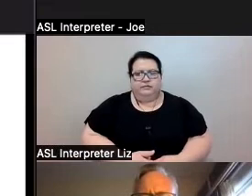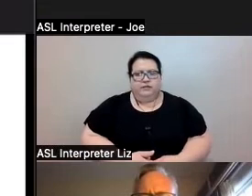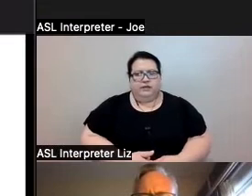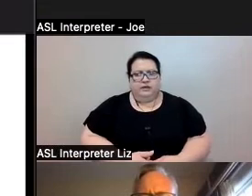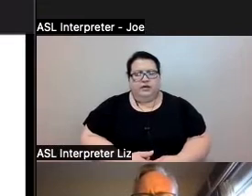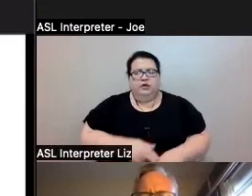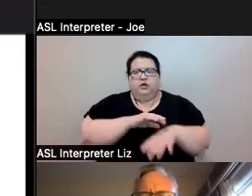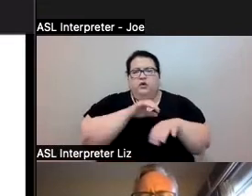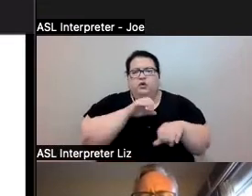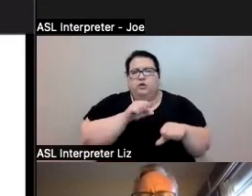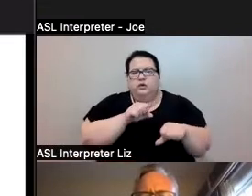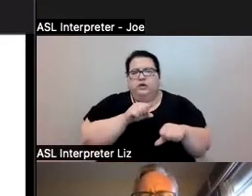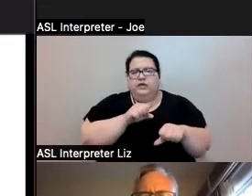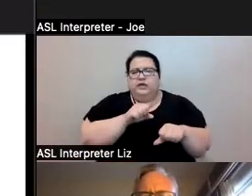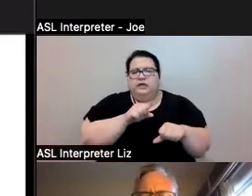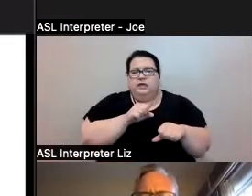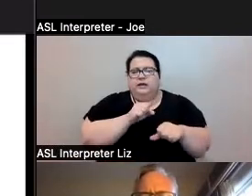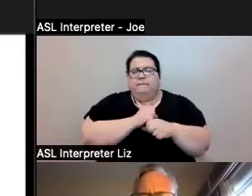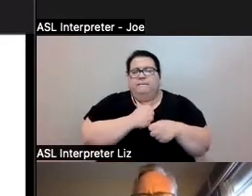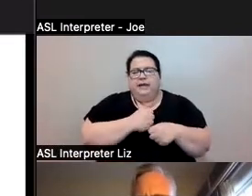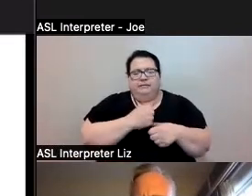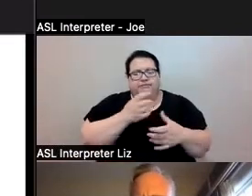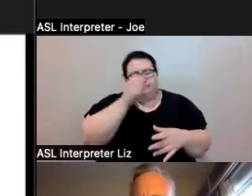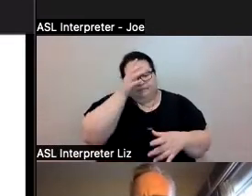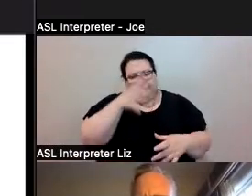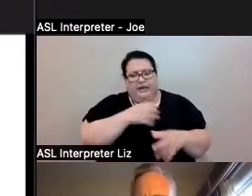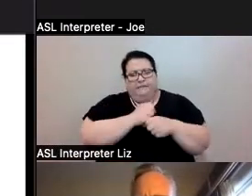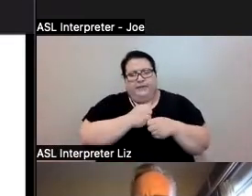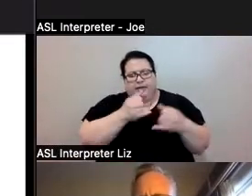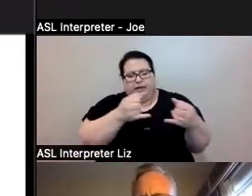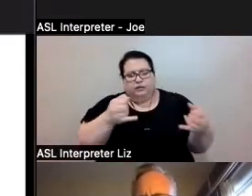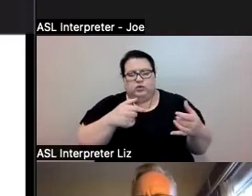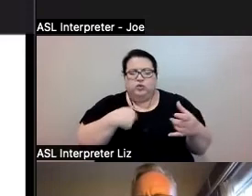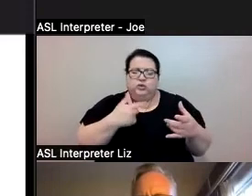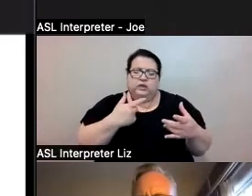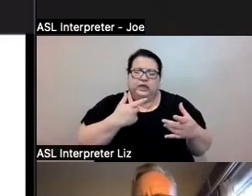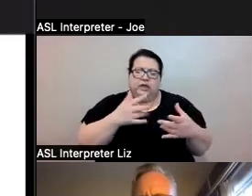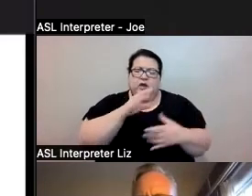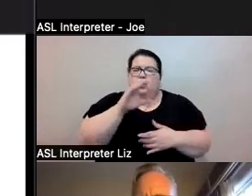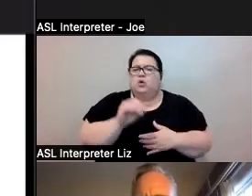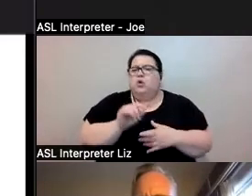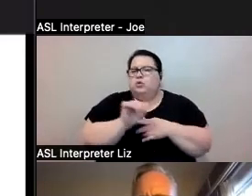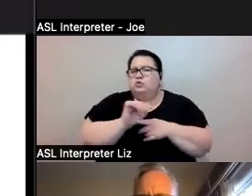earthquakes ignore man-made boundaries. Do fire departments co-plan or co-train with adjoining counties? Really quick answer.